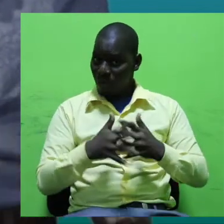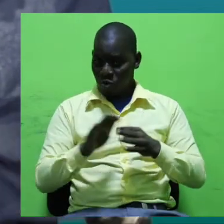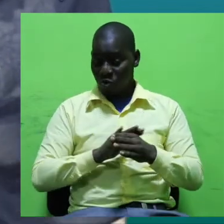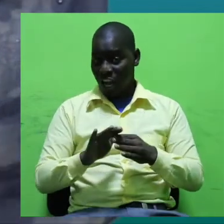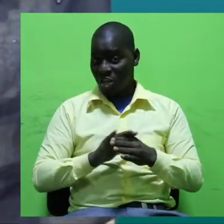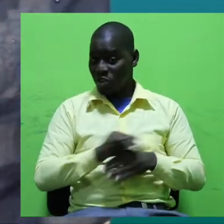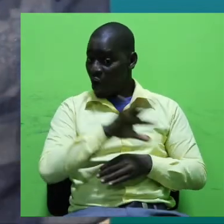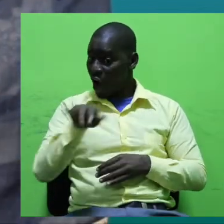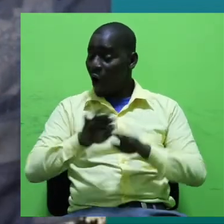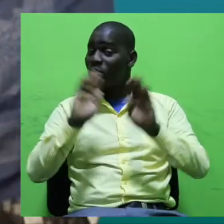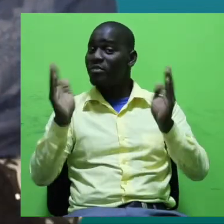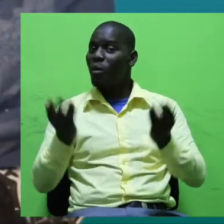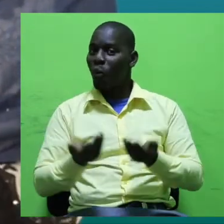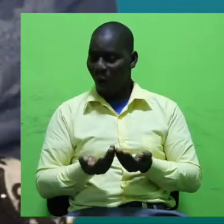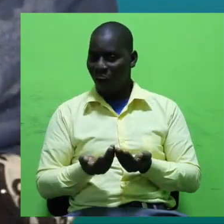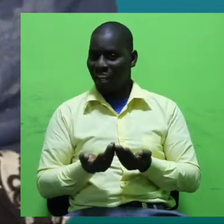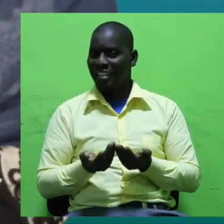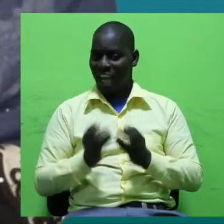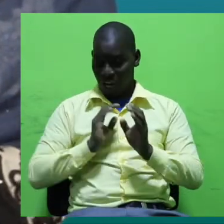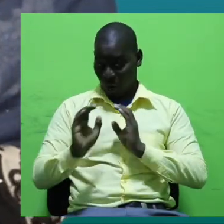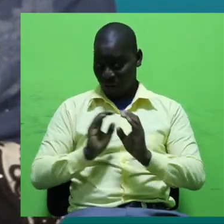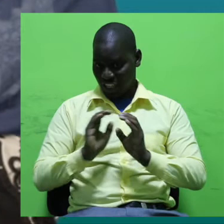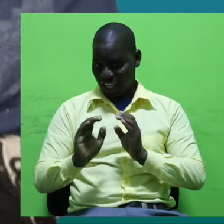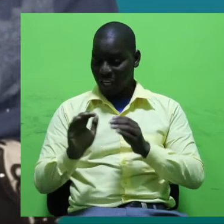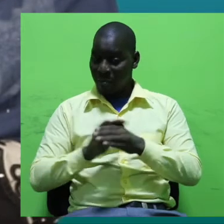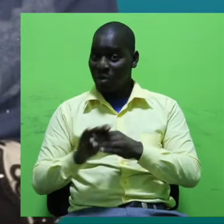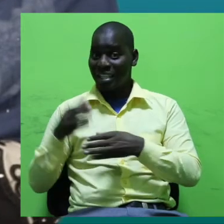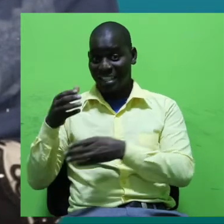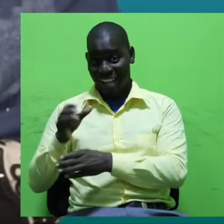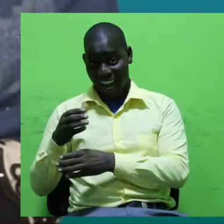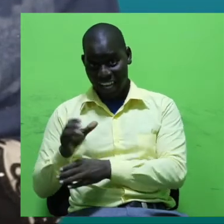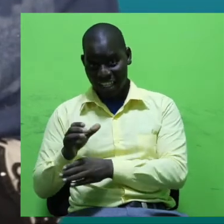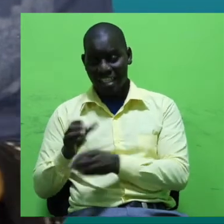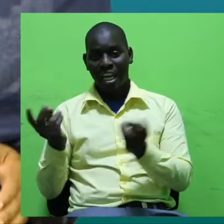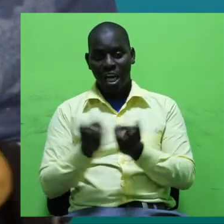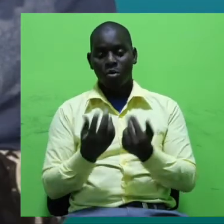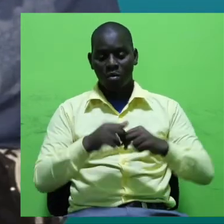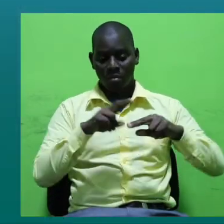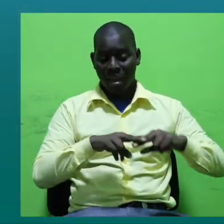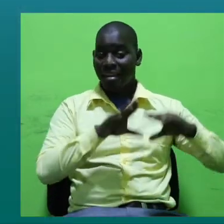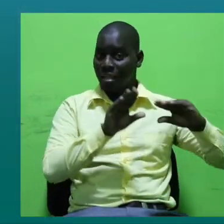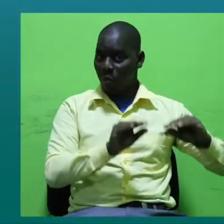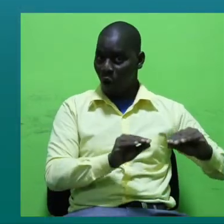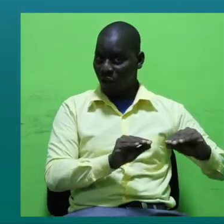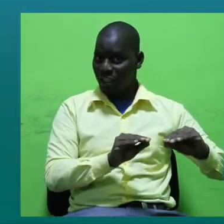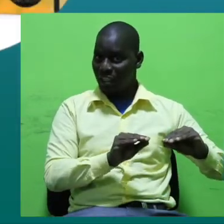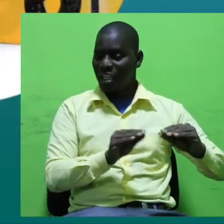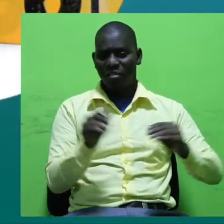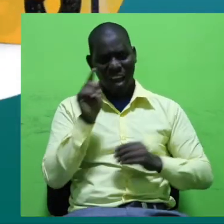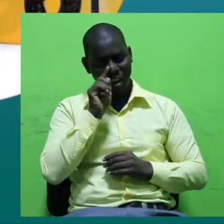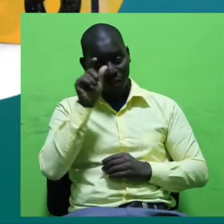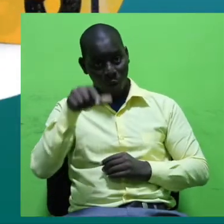to another. The SI unit of length is meter. Length can be measured using ruler